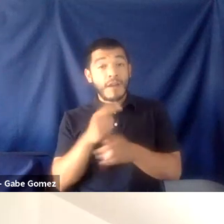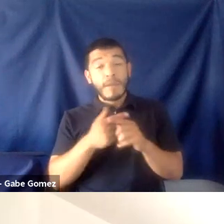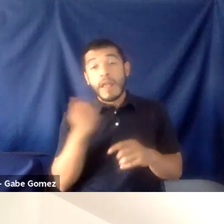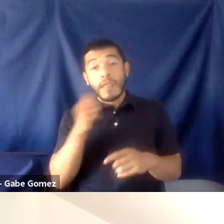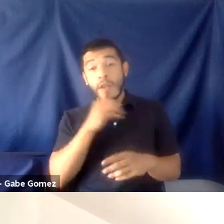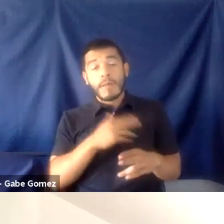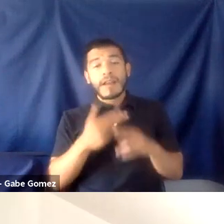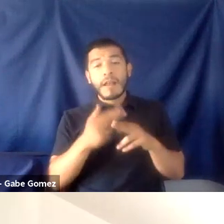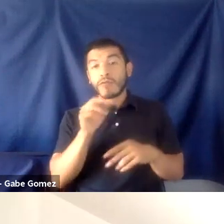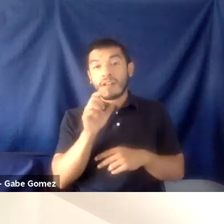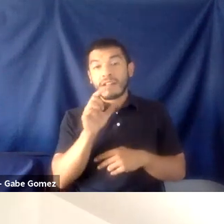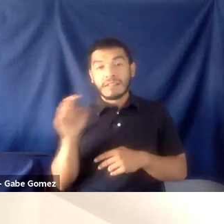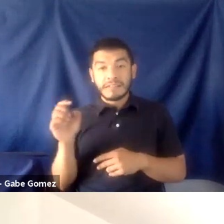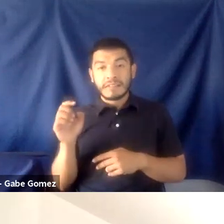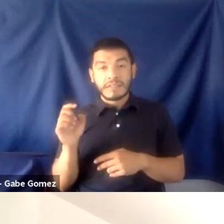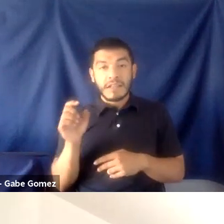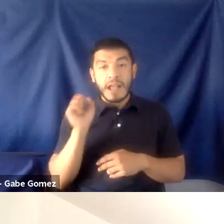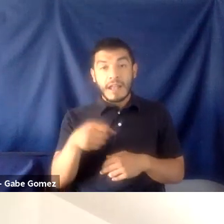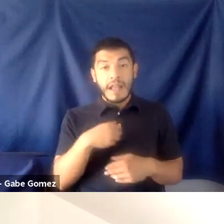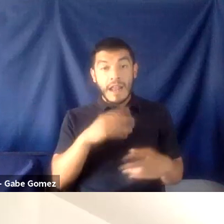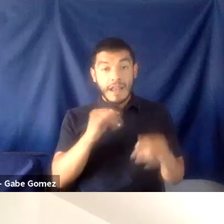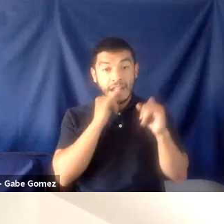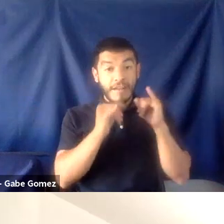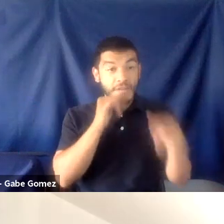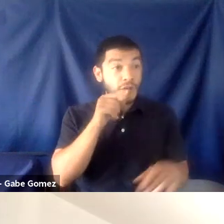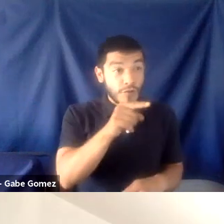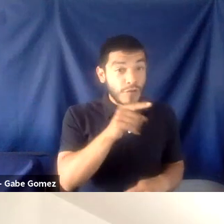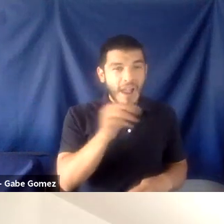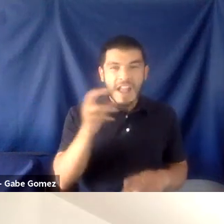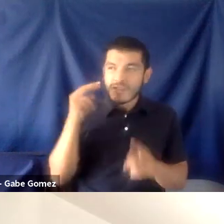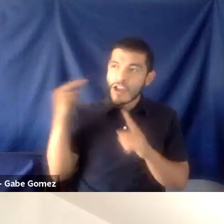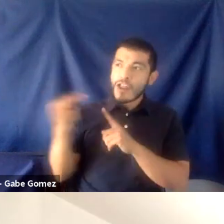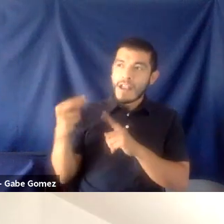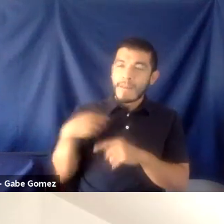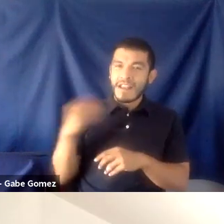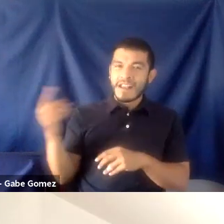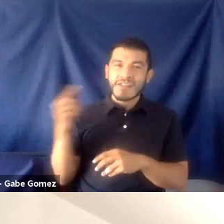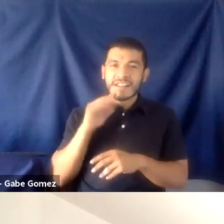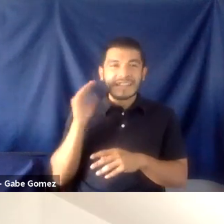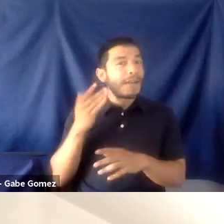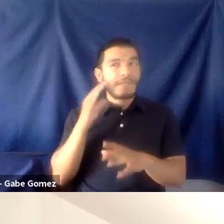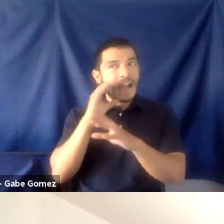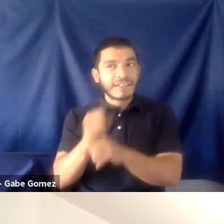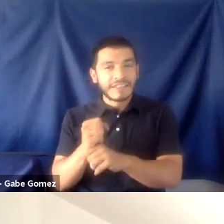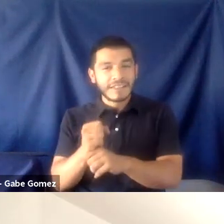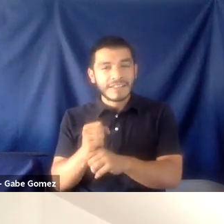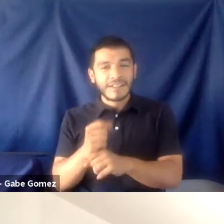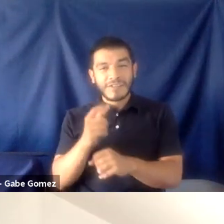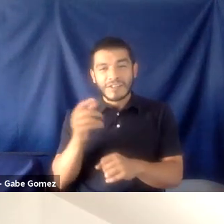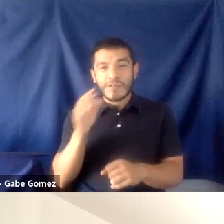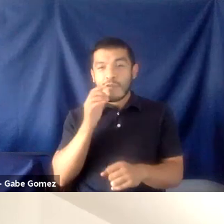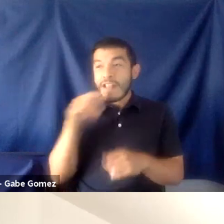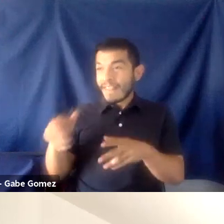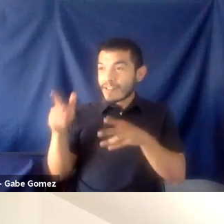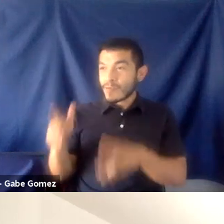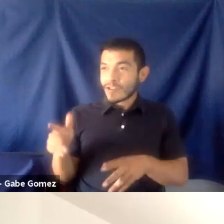named Grace Lee. Could I interview you? And she looked at me and she seemed fascinated. She's like, who is this person? And she's like, well, you